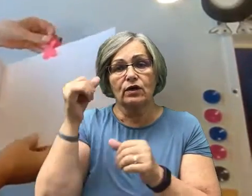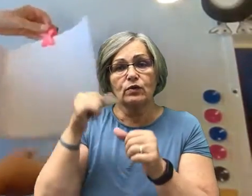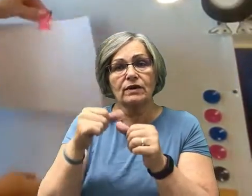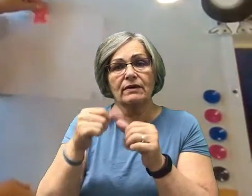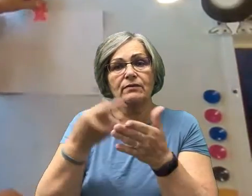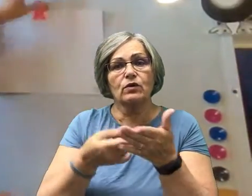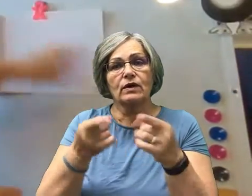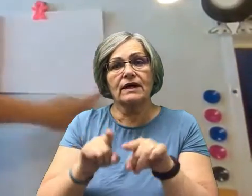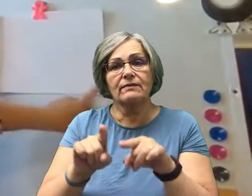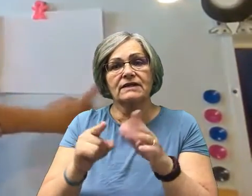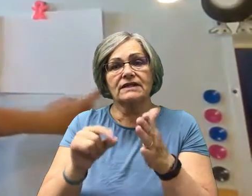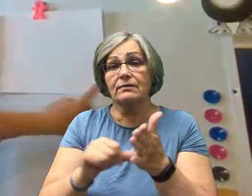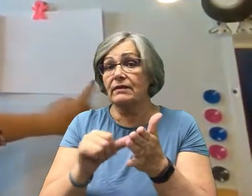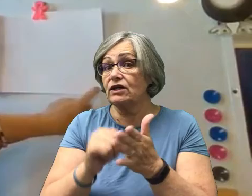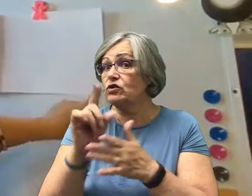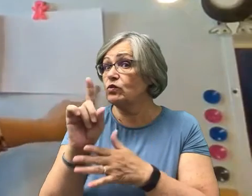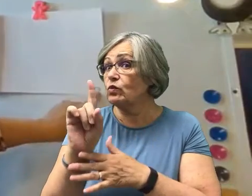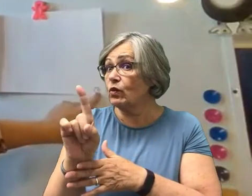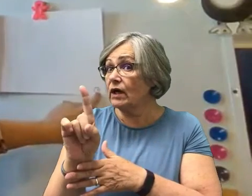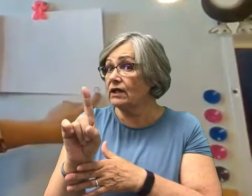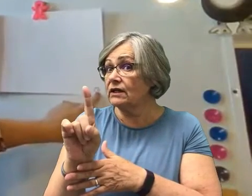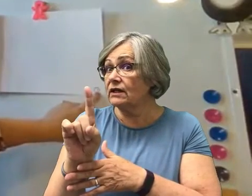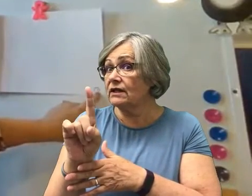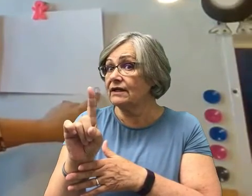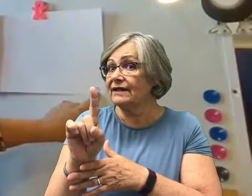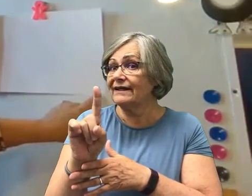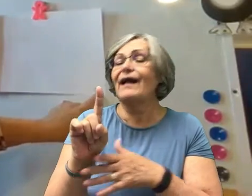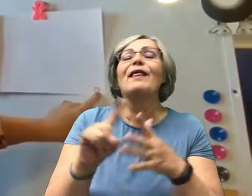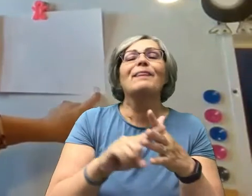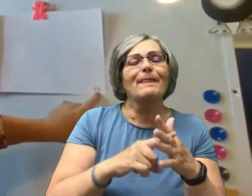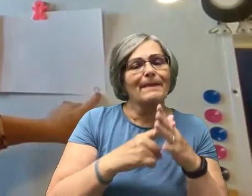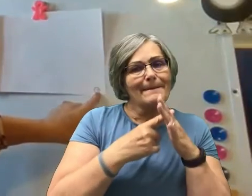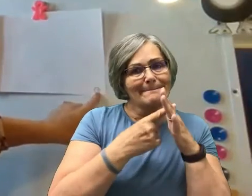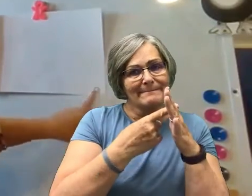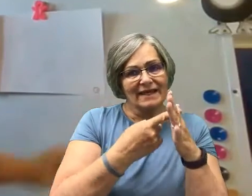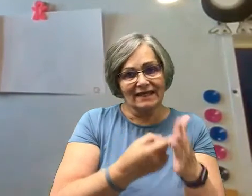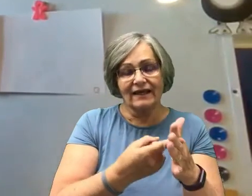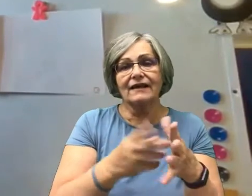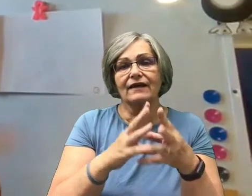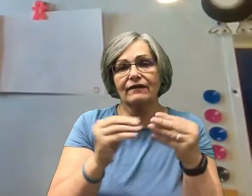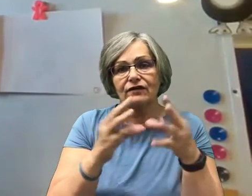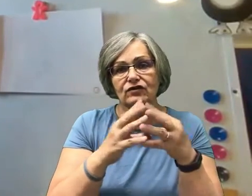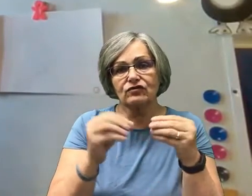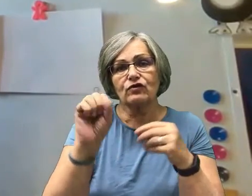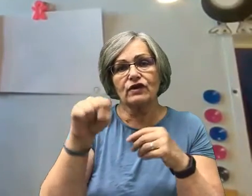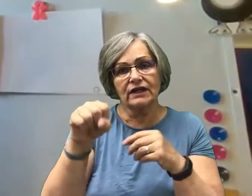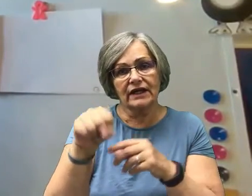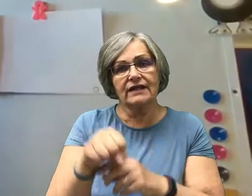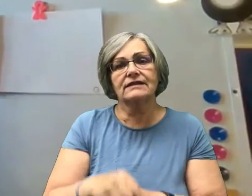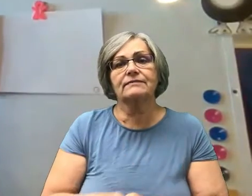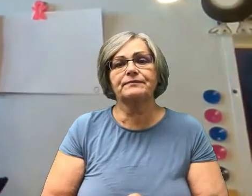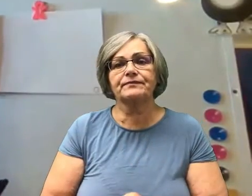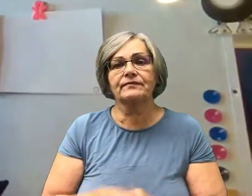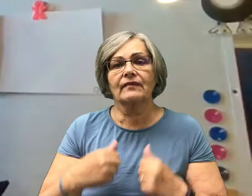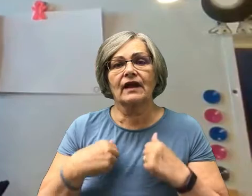1. Remember what happens on page 1? Did you say the beginning? Yes, the beginning of your